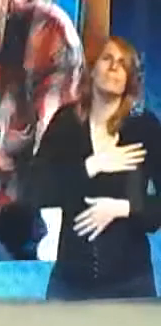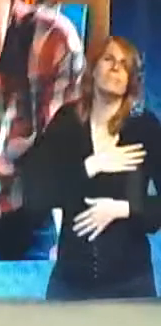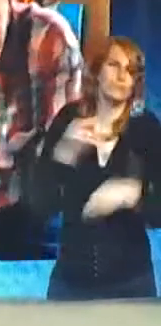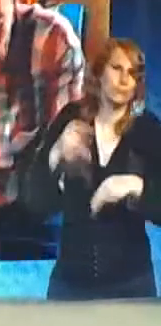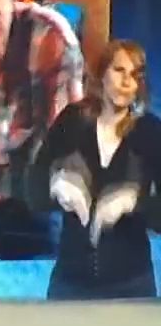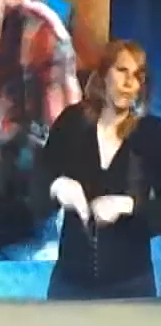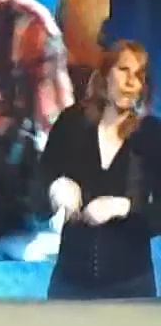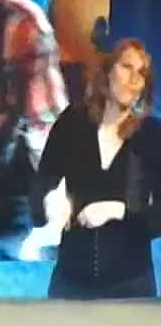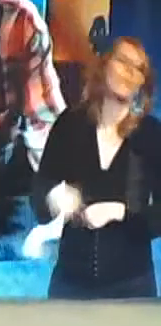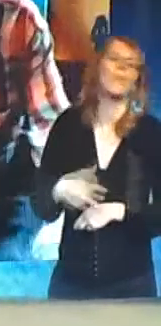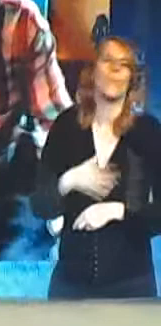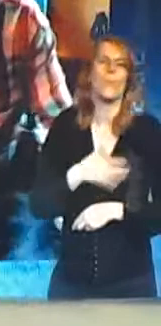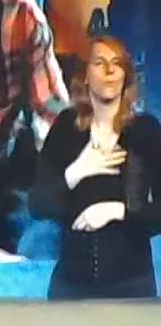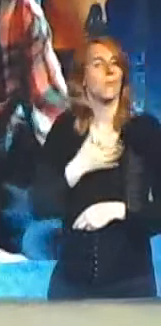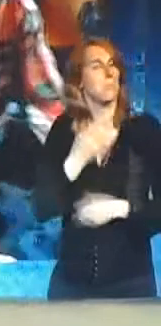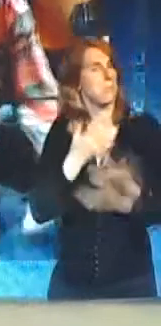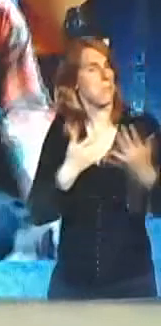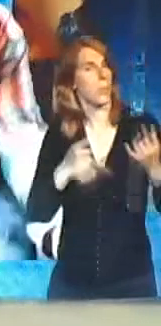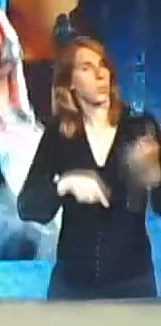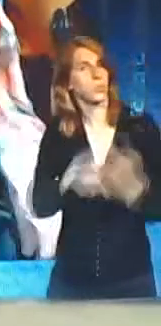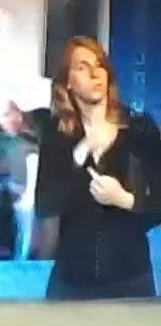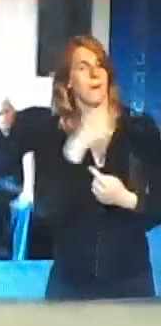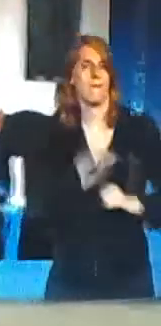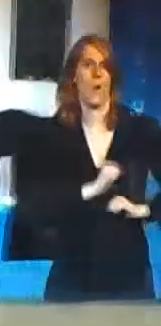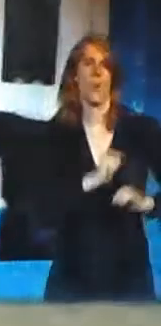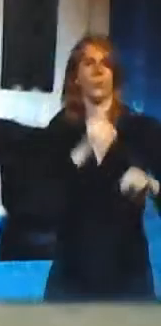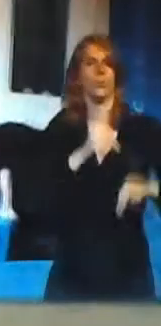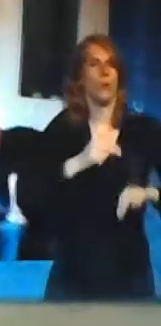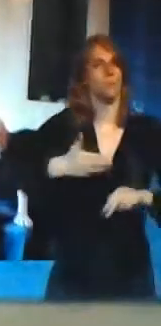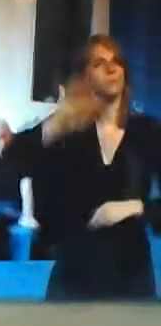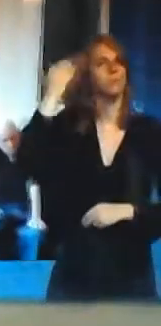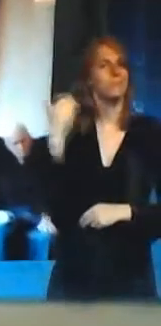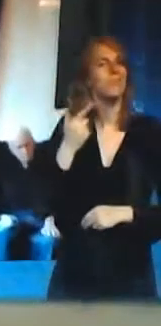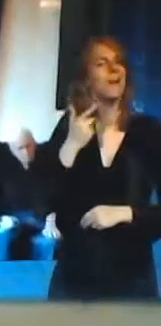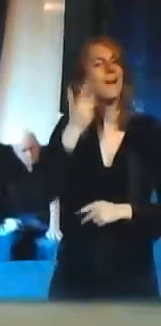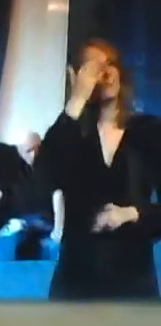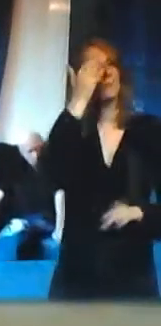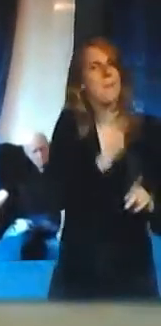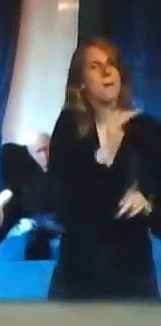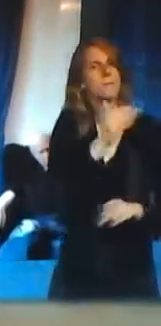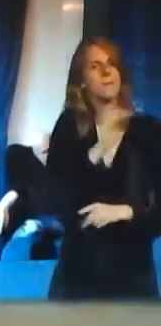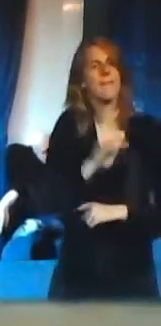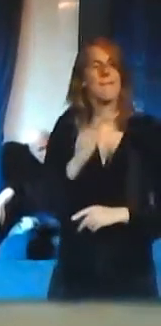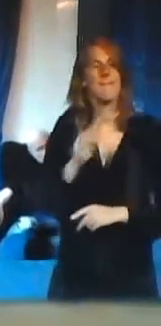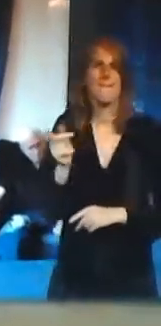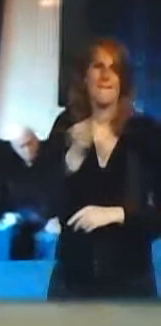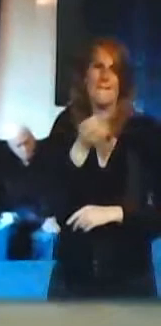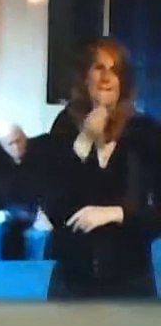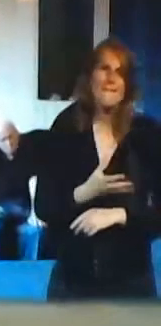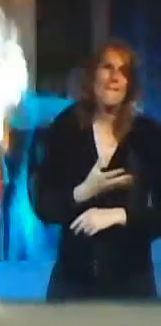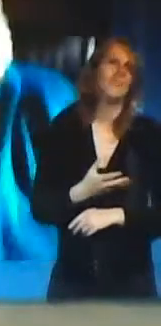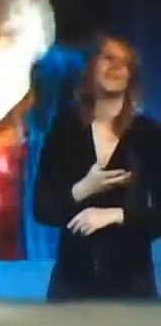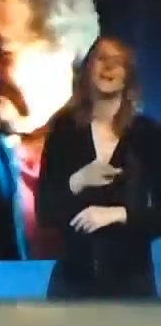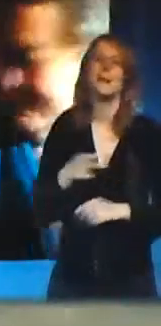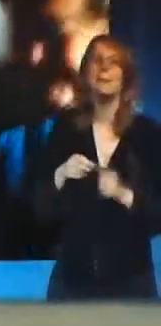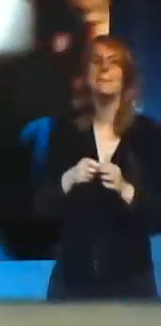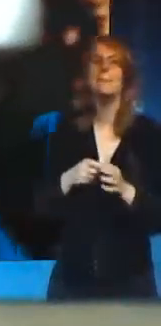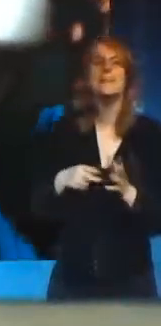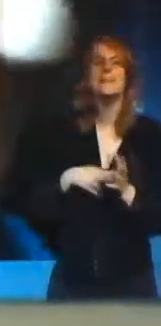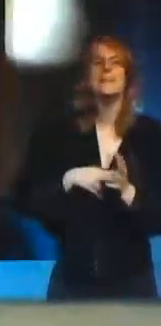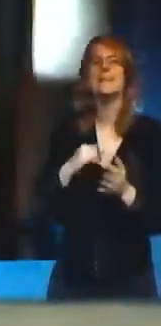little reminder. Are you good? Beans is a dog that I really rate very highly. No, I